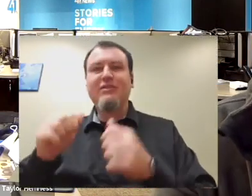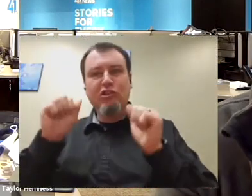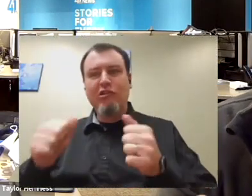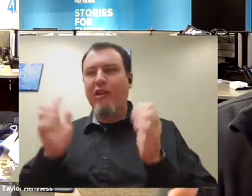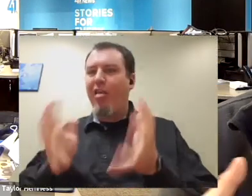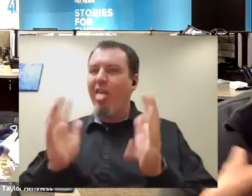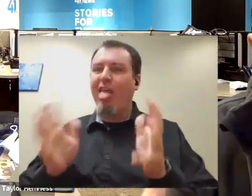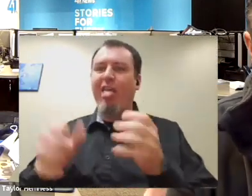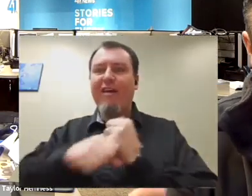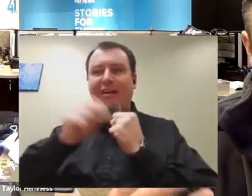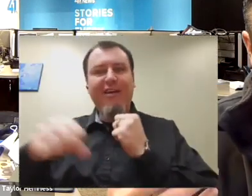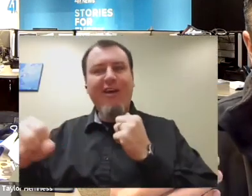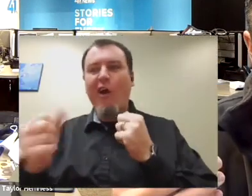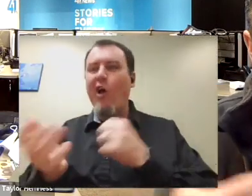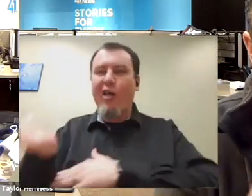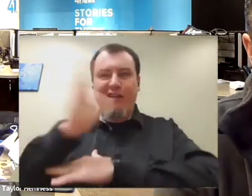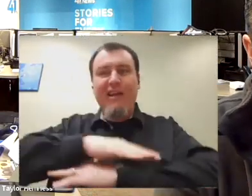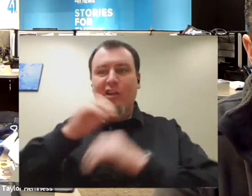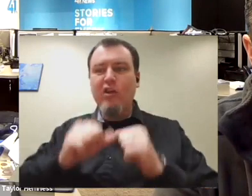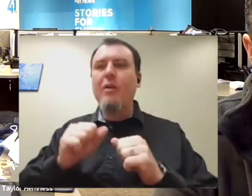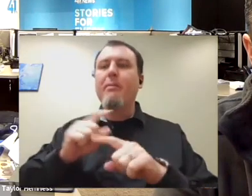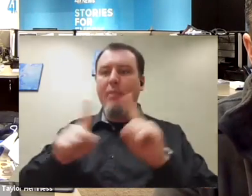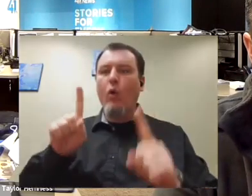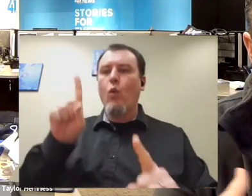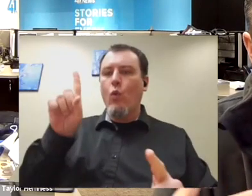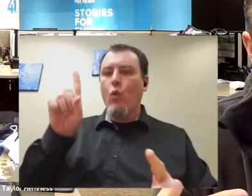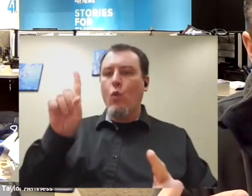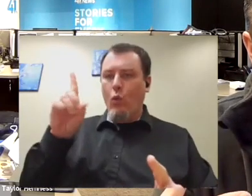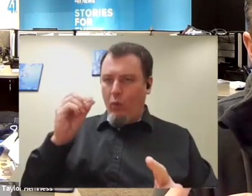As I mentioned and have mentioned before, I'm a person of faith.